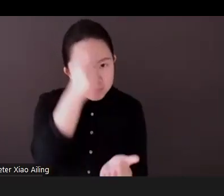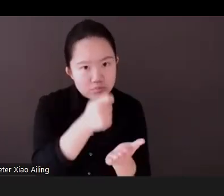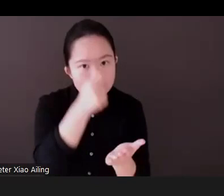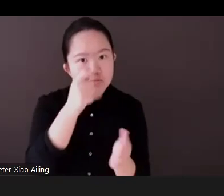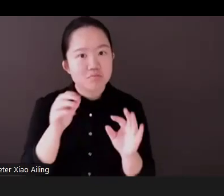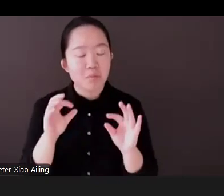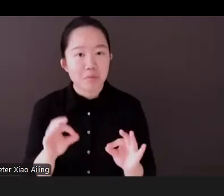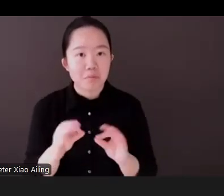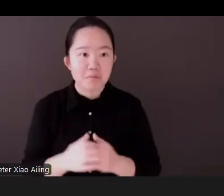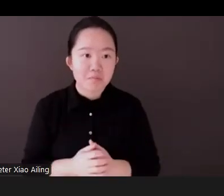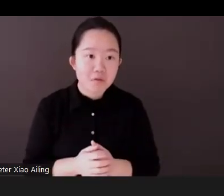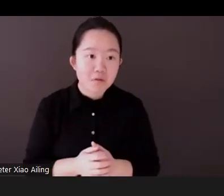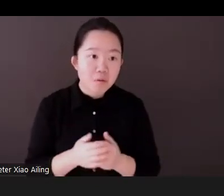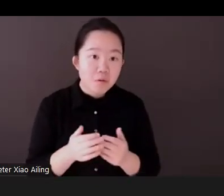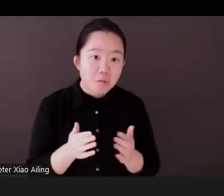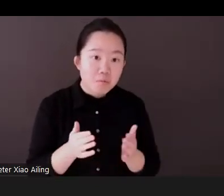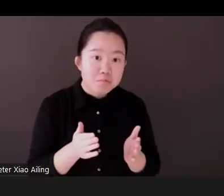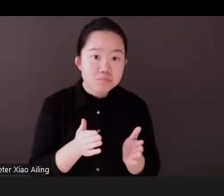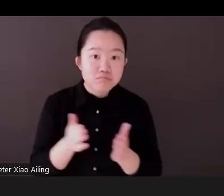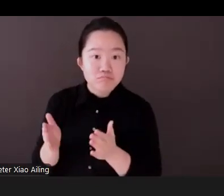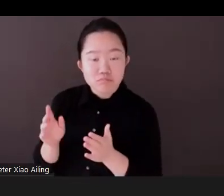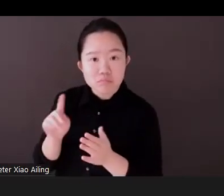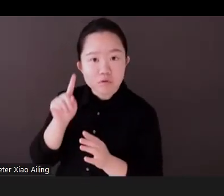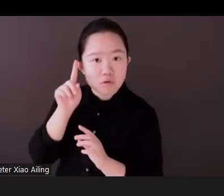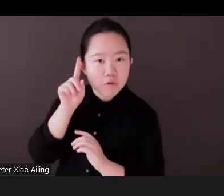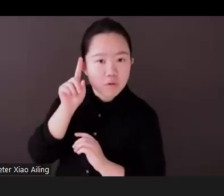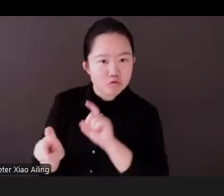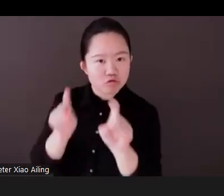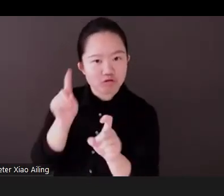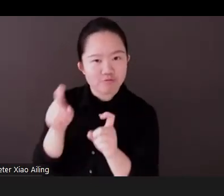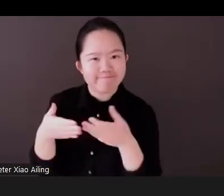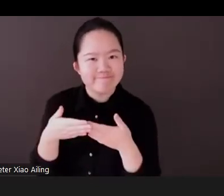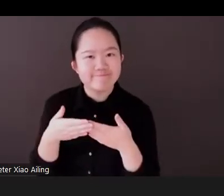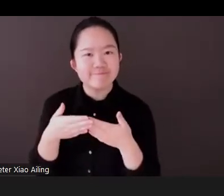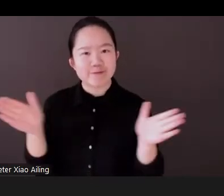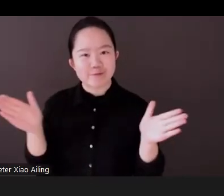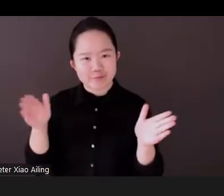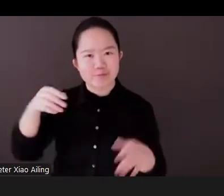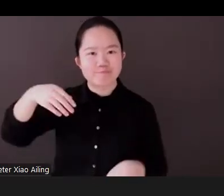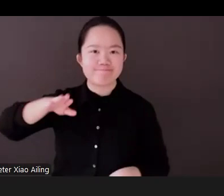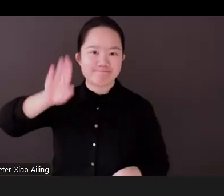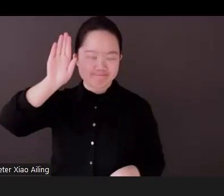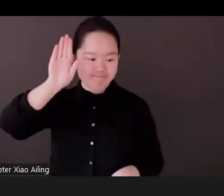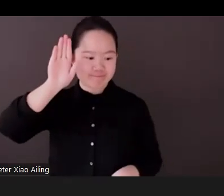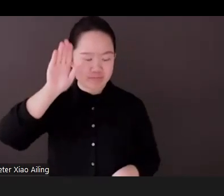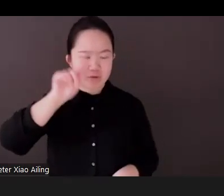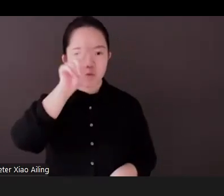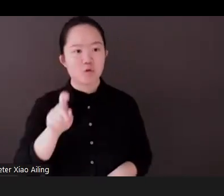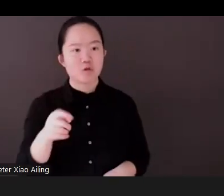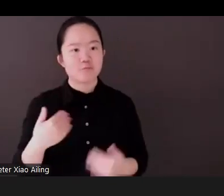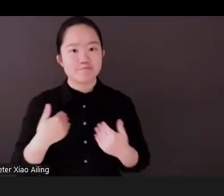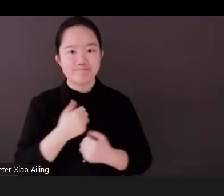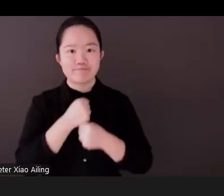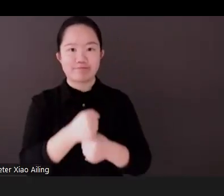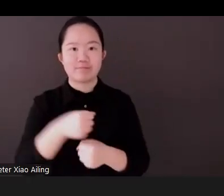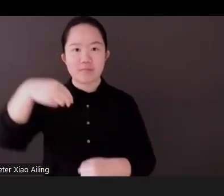fines, placed on companies? Is it a one-time thing? So is there an opportunity for companies